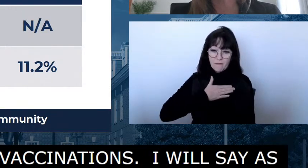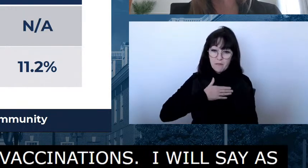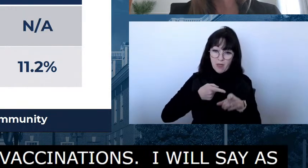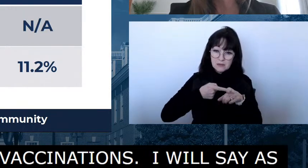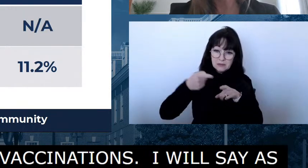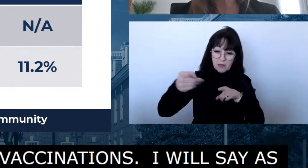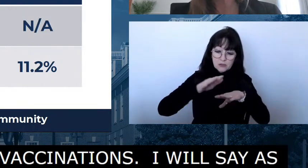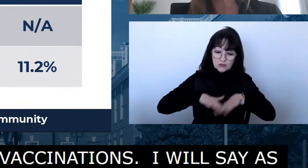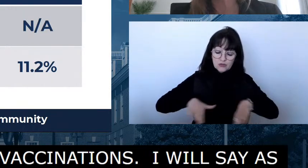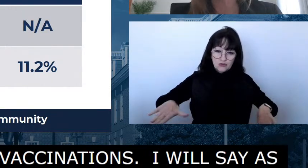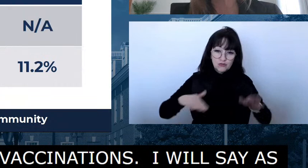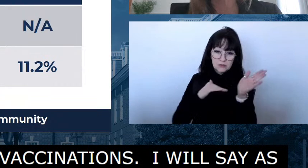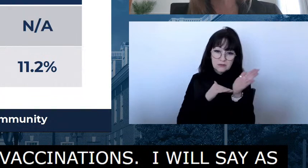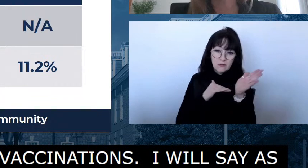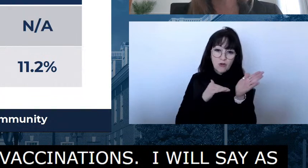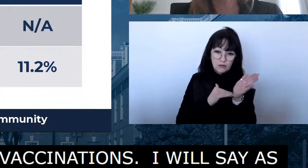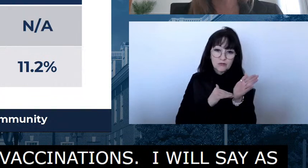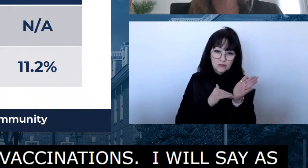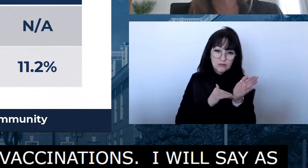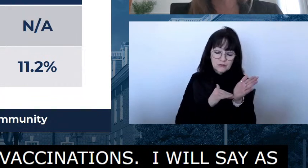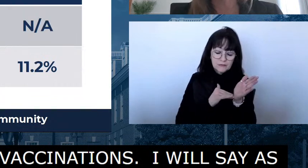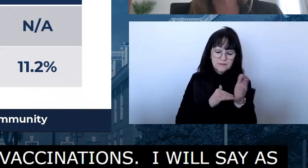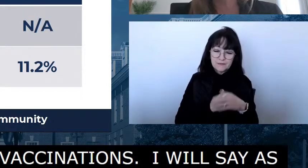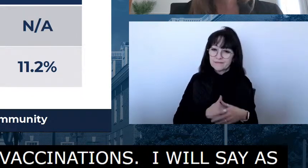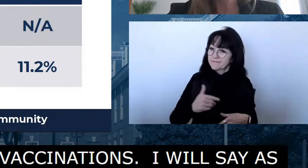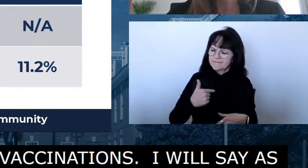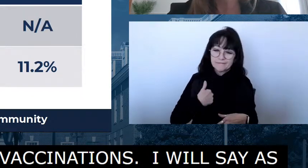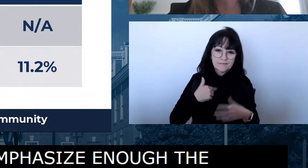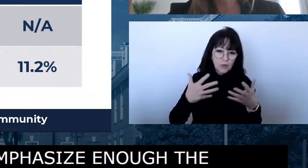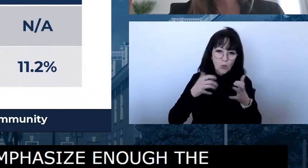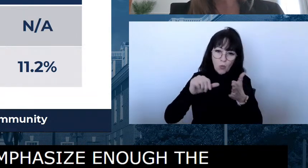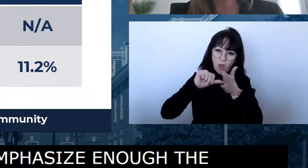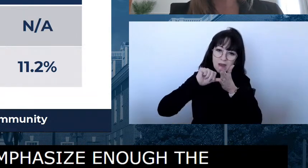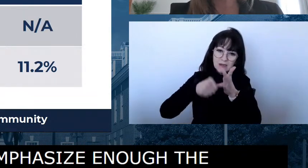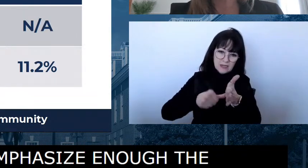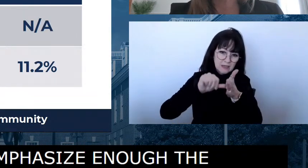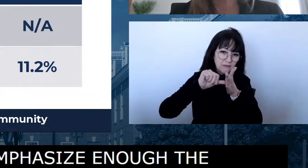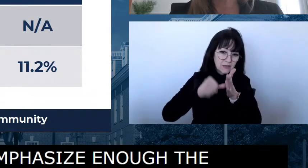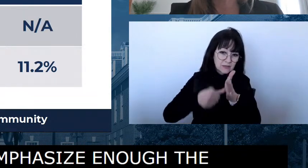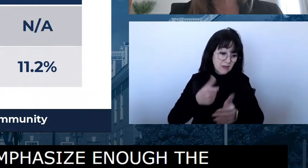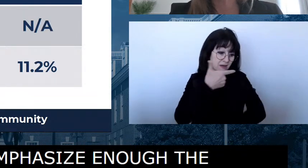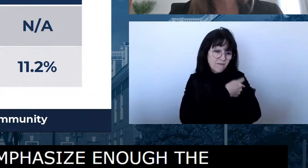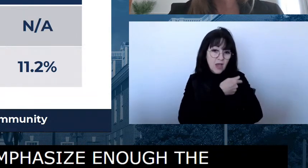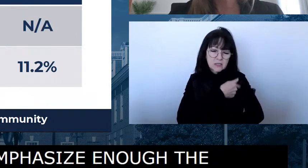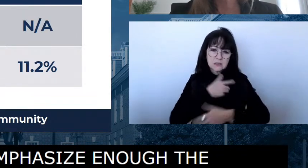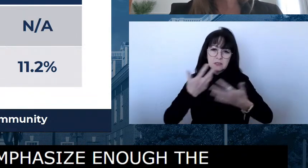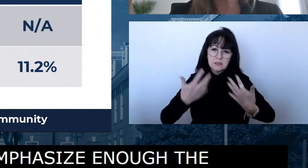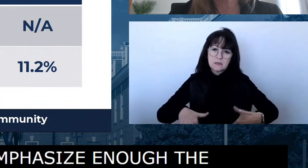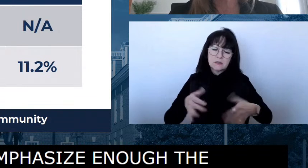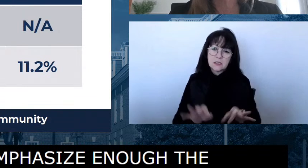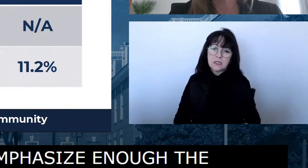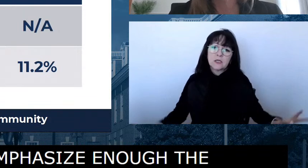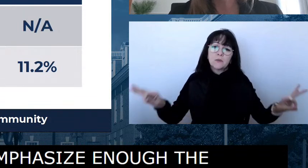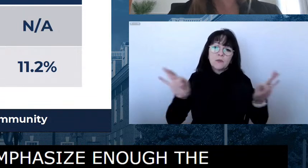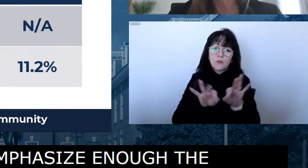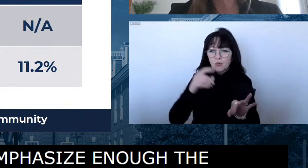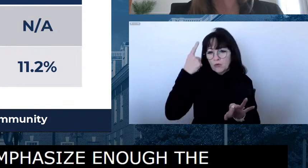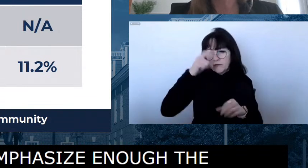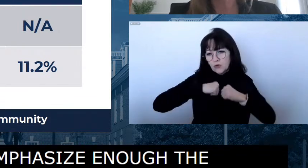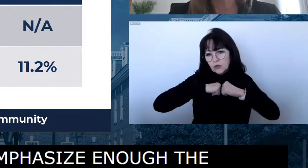of getting our kids up to date with their vaccines. So, if you have questions or concerns, please talk to